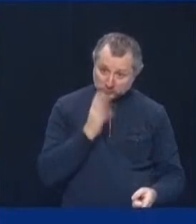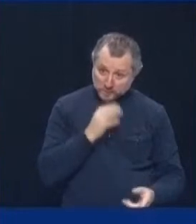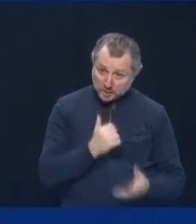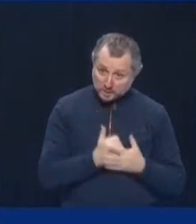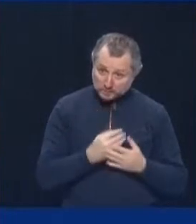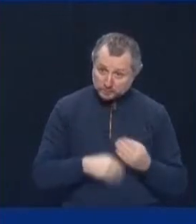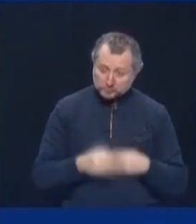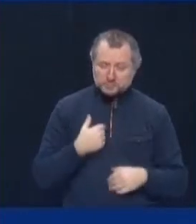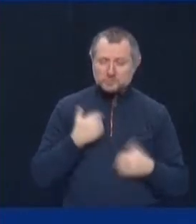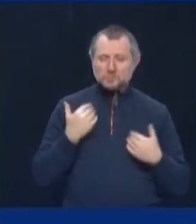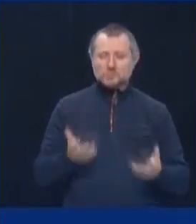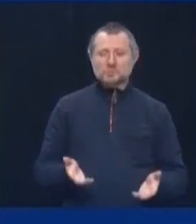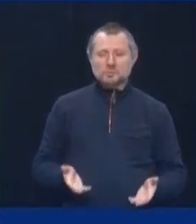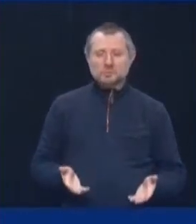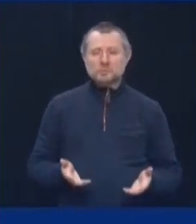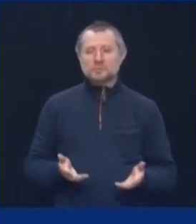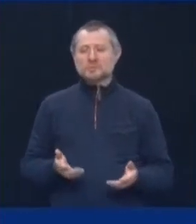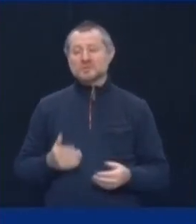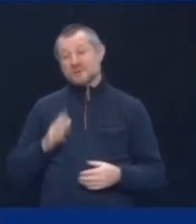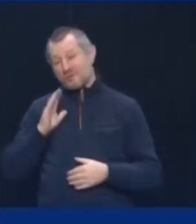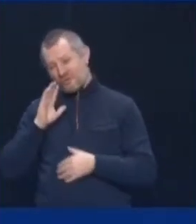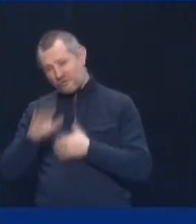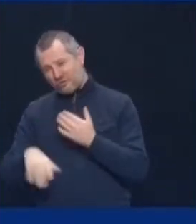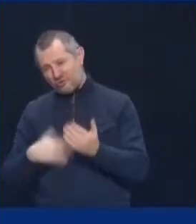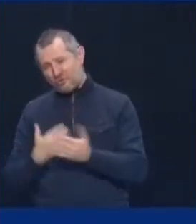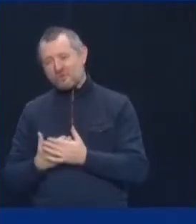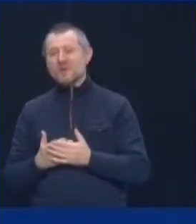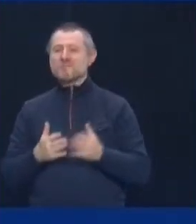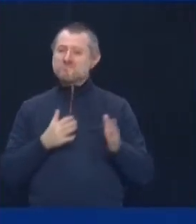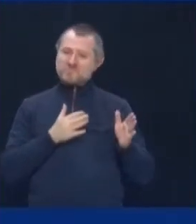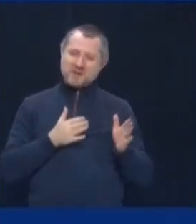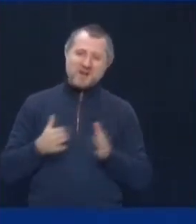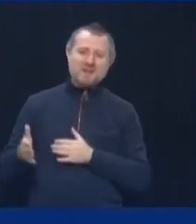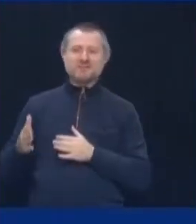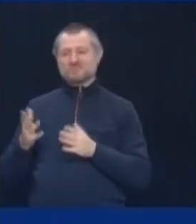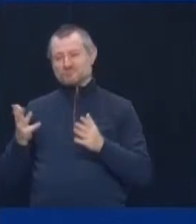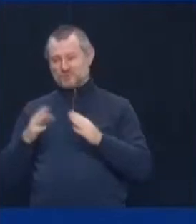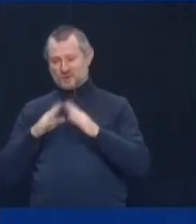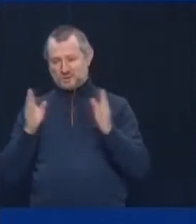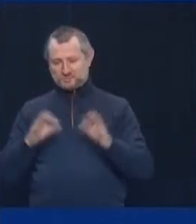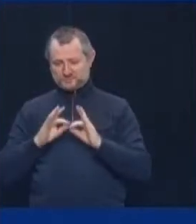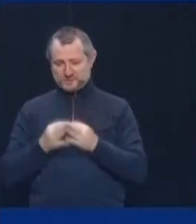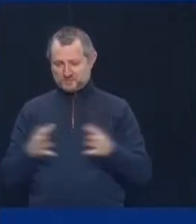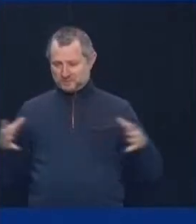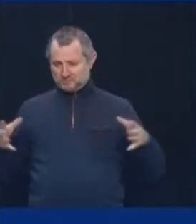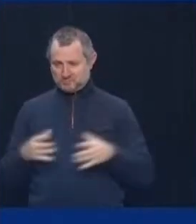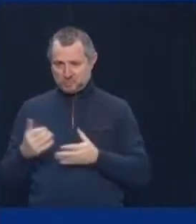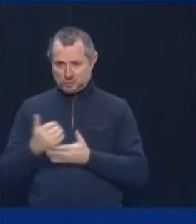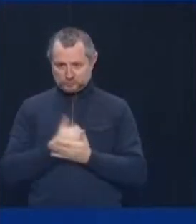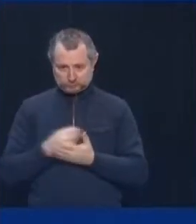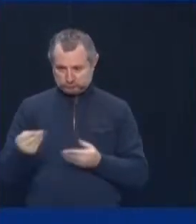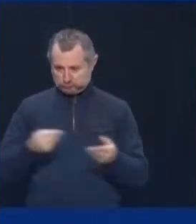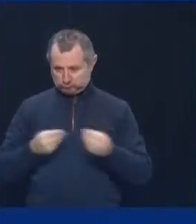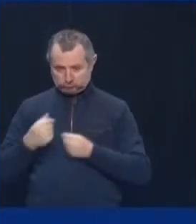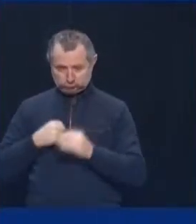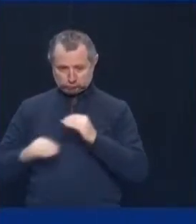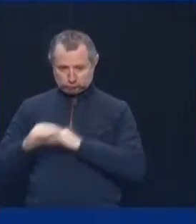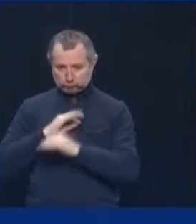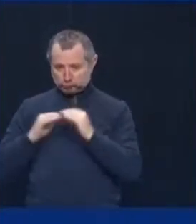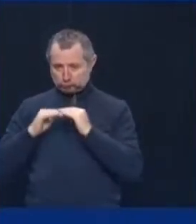up with a whole plan about how to stabilize your household income before we get rid of the dog? Because, by the way, we like